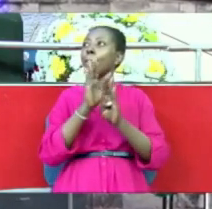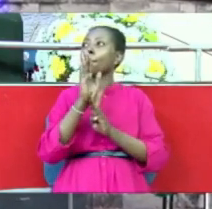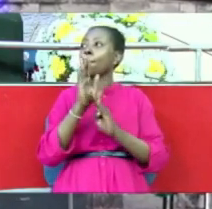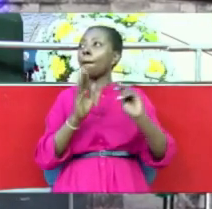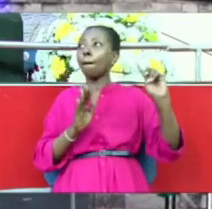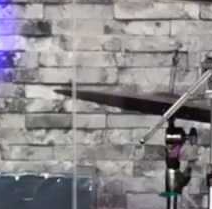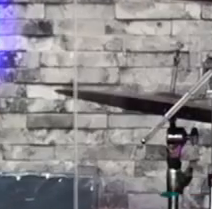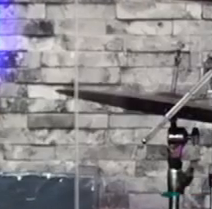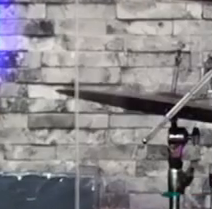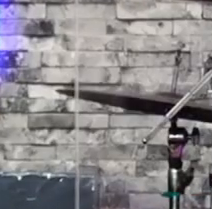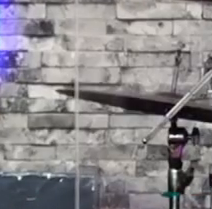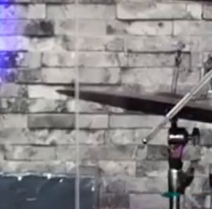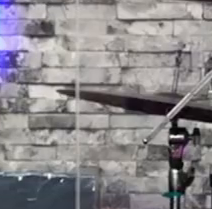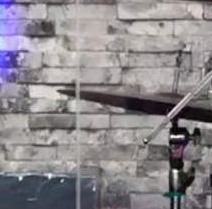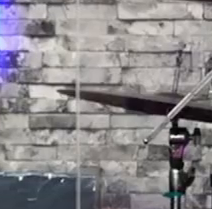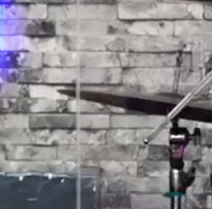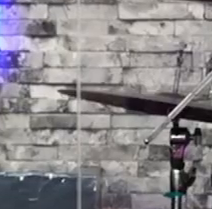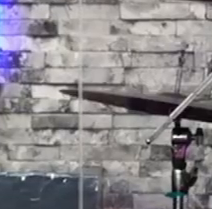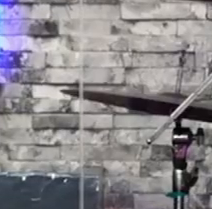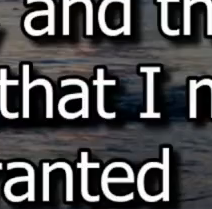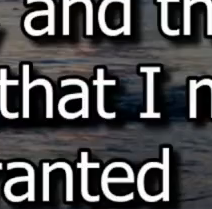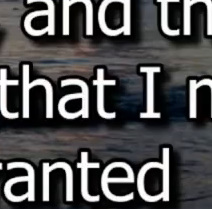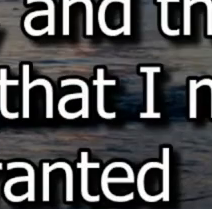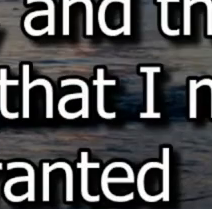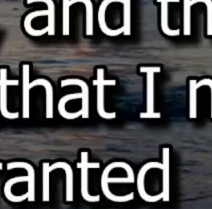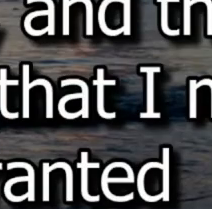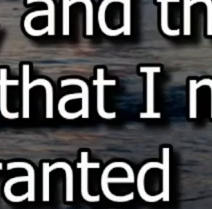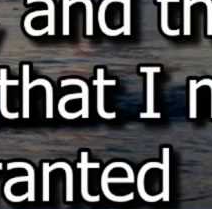4, verse number 10.